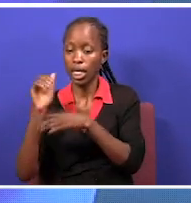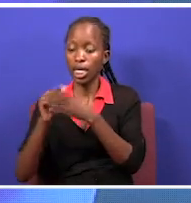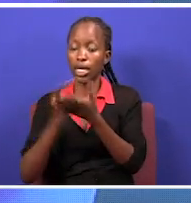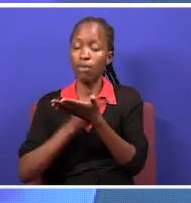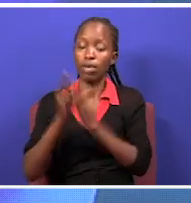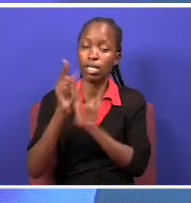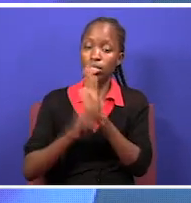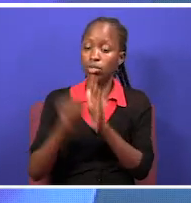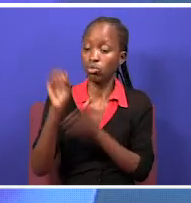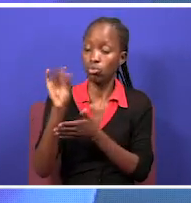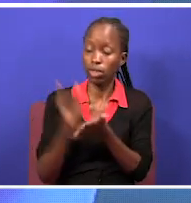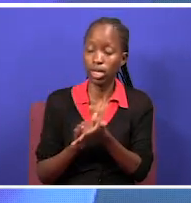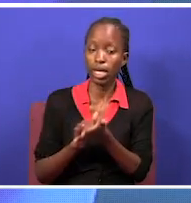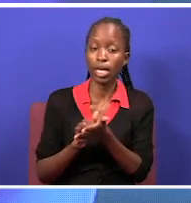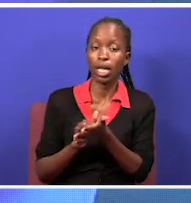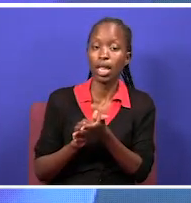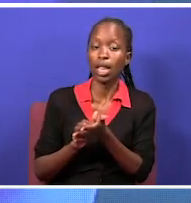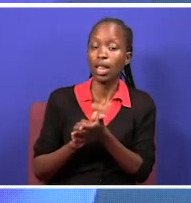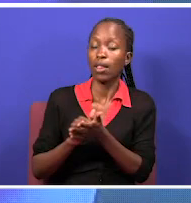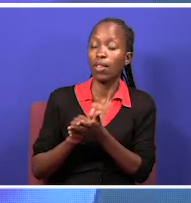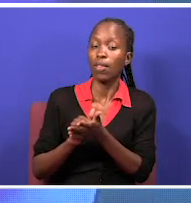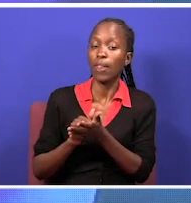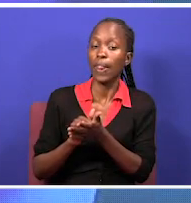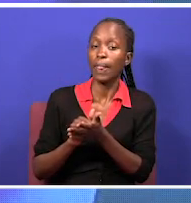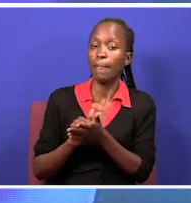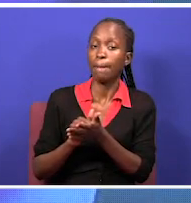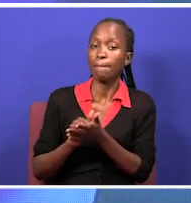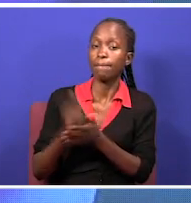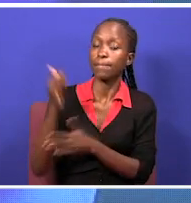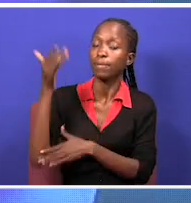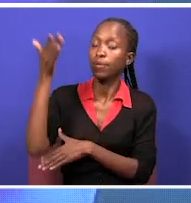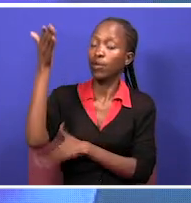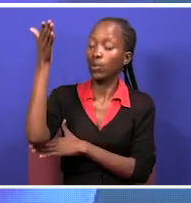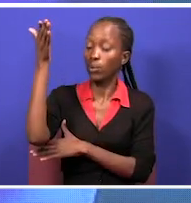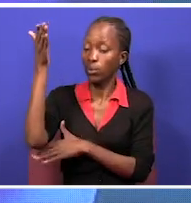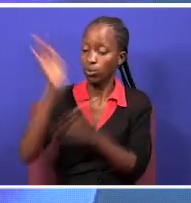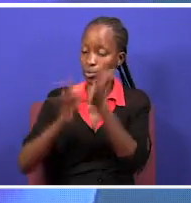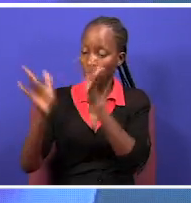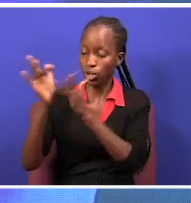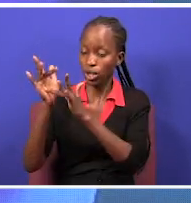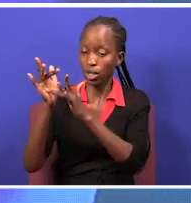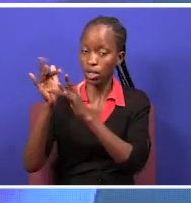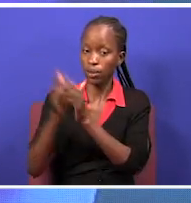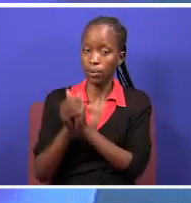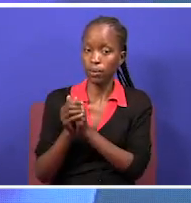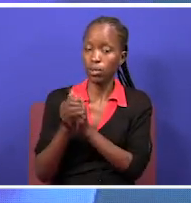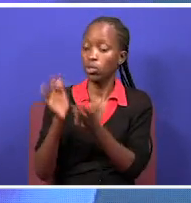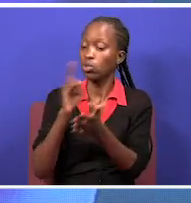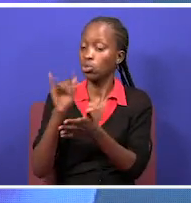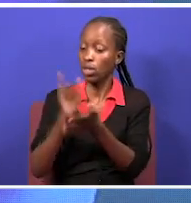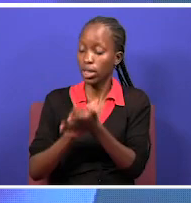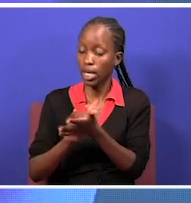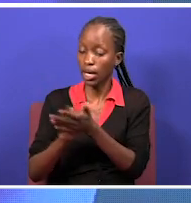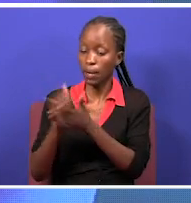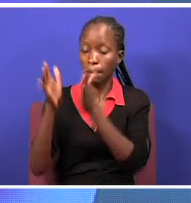so that the man of God may be thoroughly equipped for every good